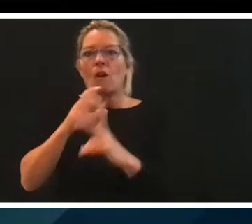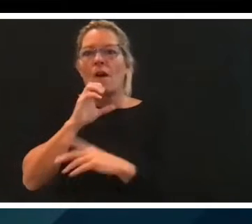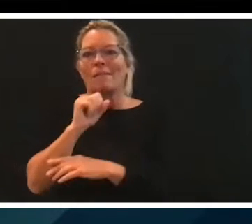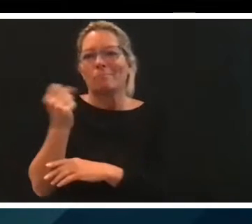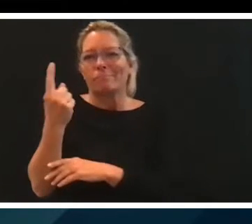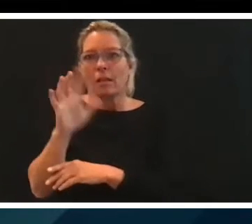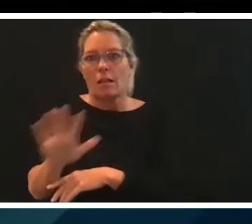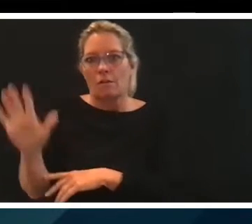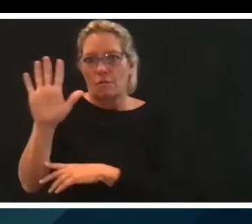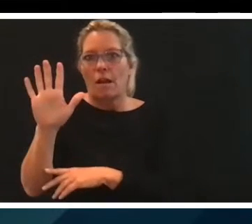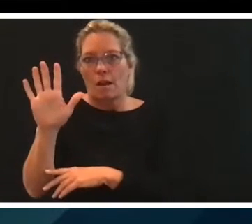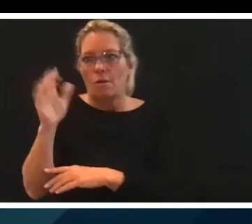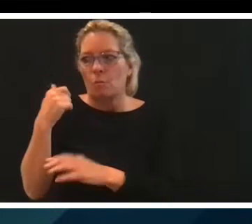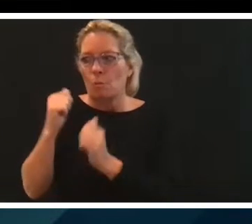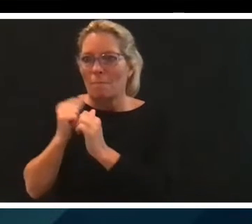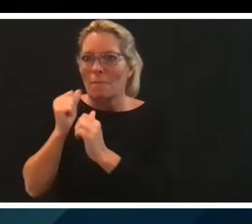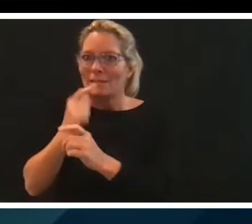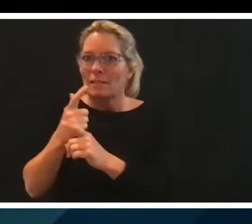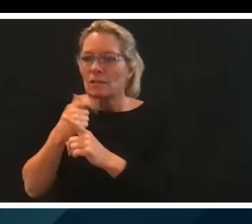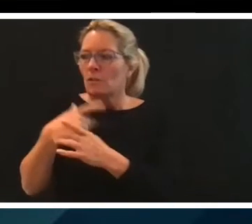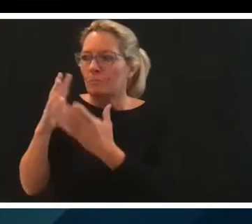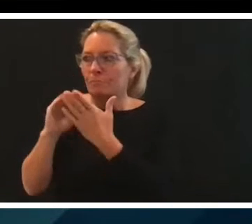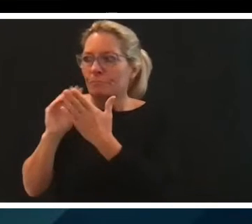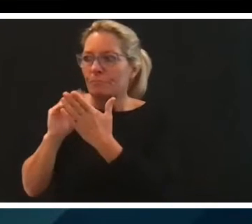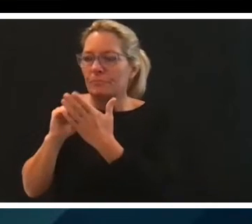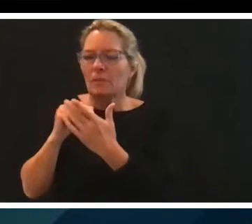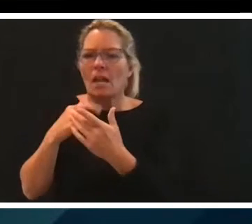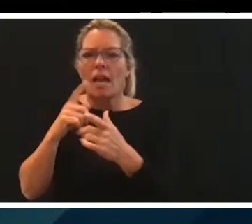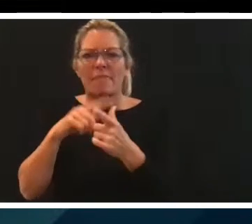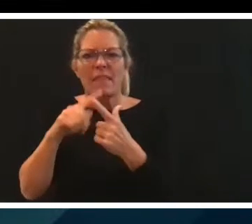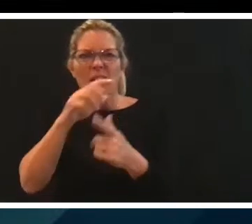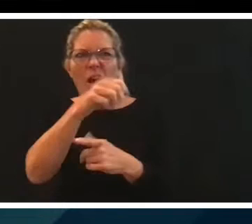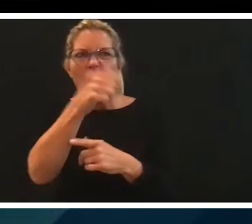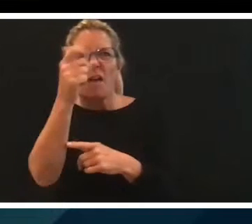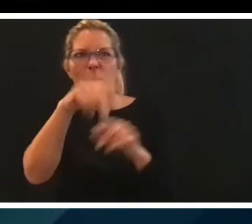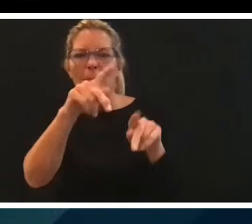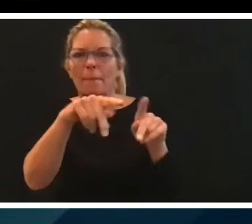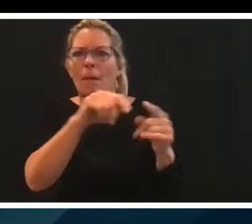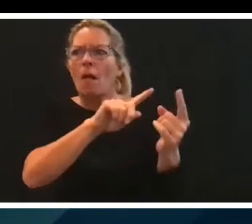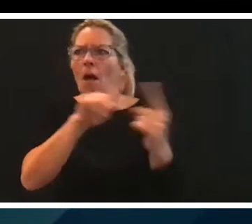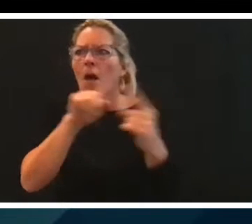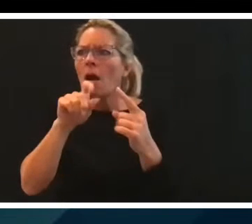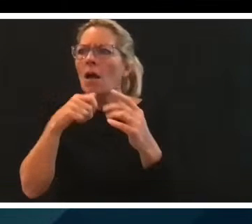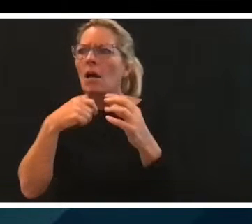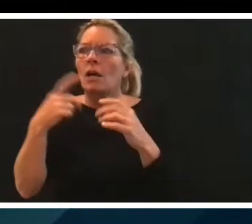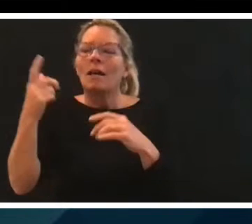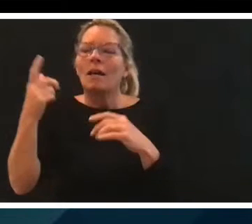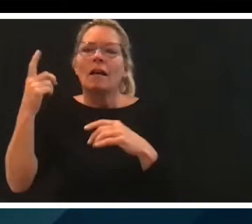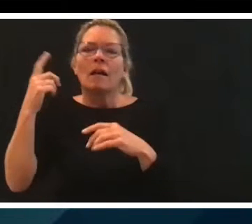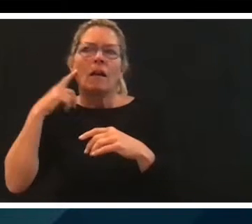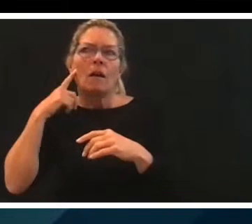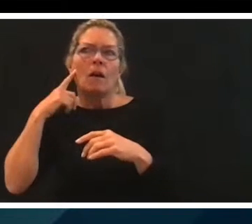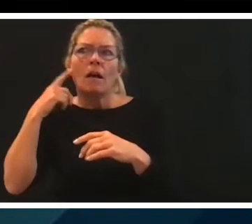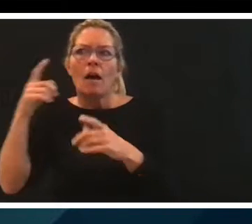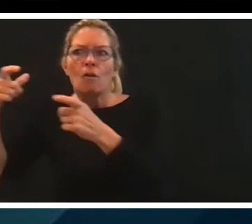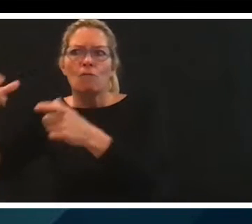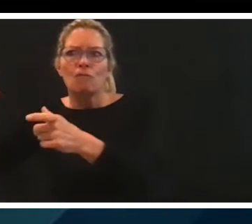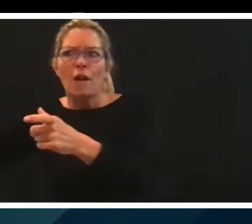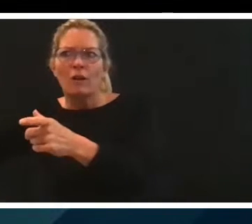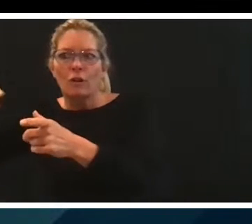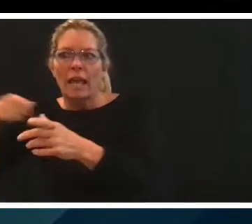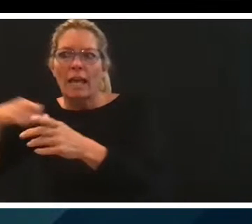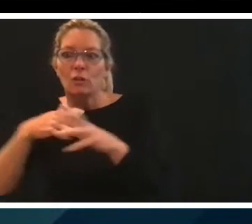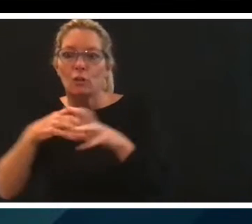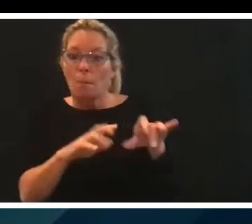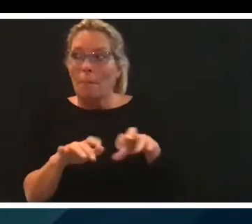for me. And that's where people started to notice, because when you start playing with records, you have to learn really